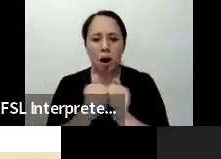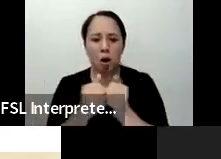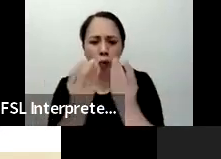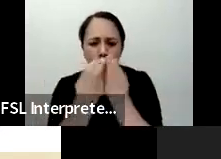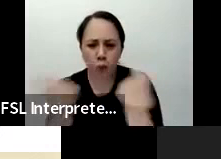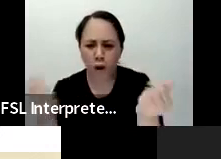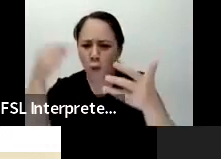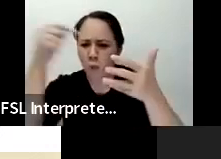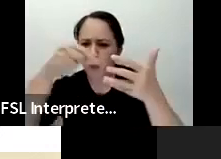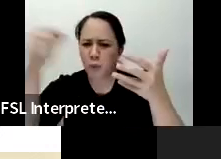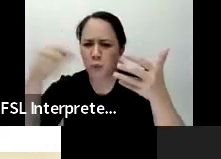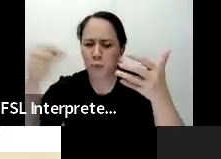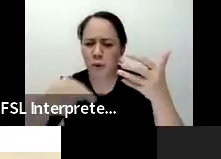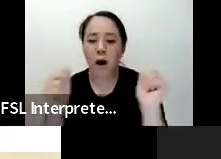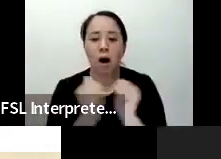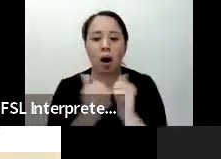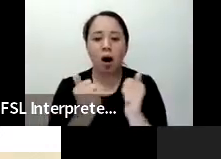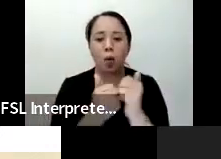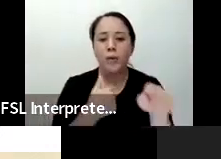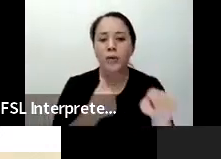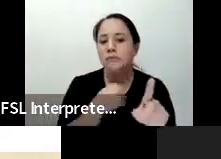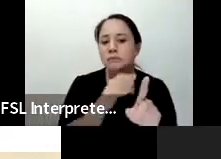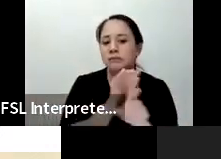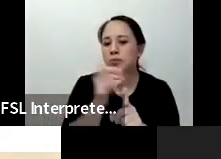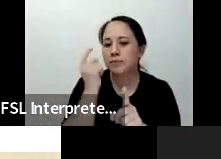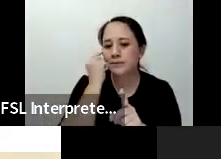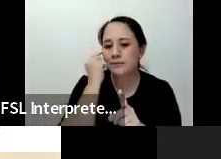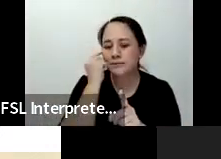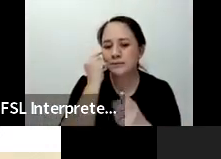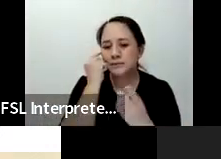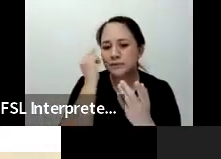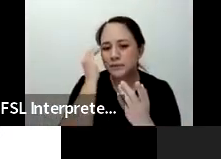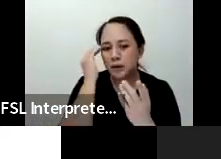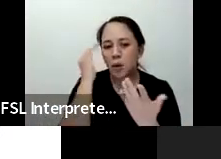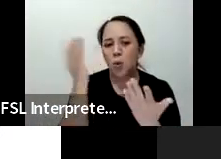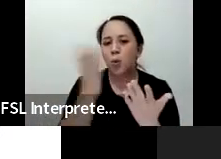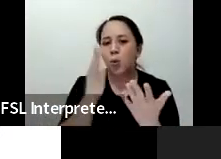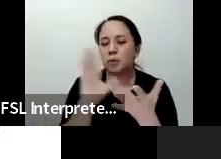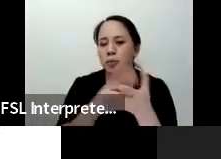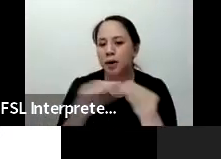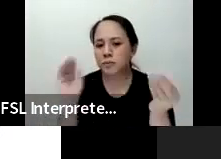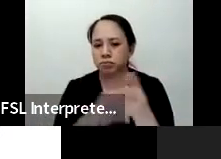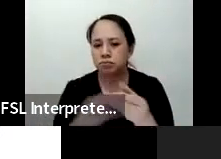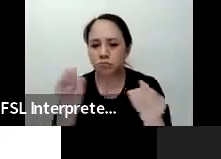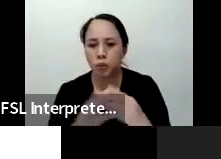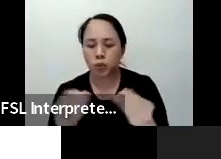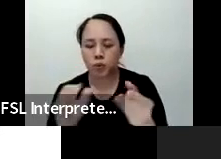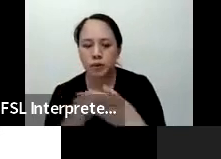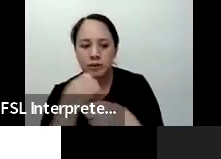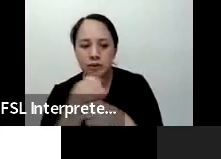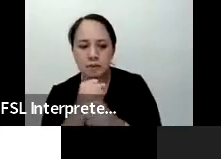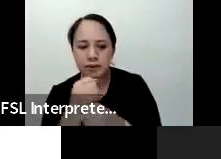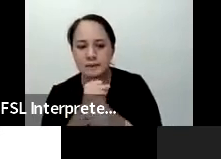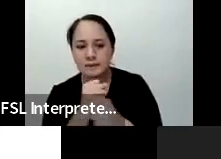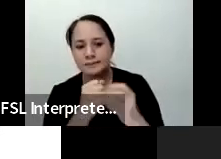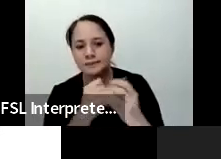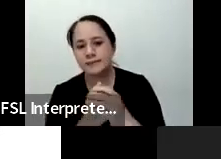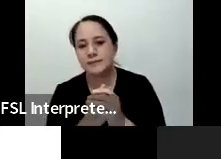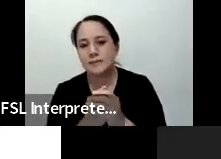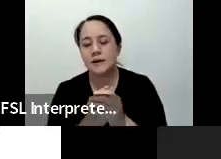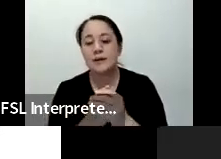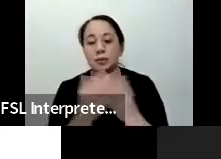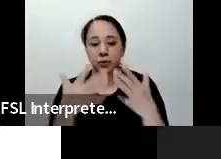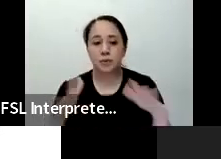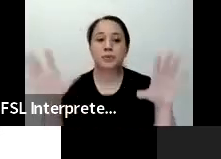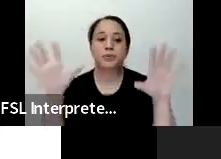of this? How do we deal with popular consciousness? What are the narratives that are being created out of this. So yun